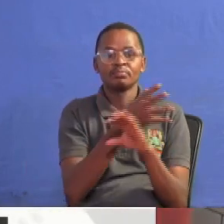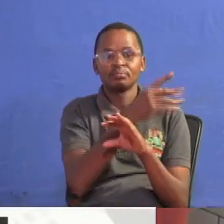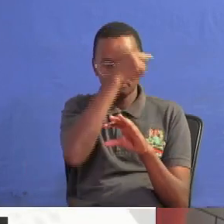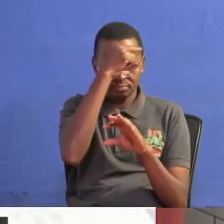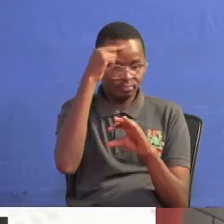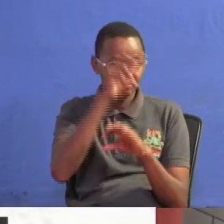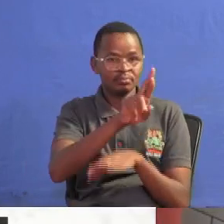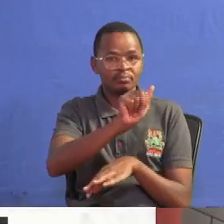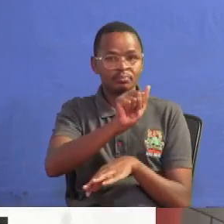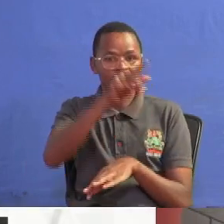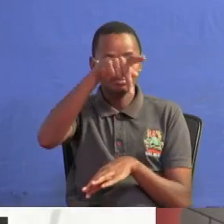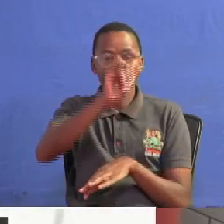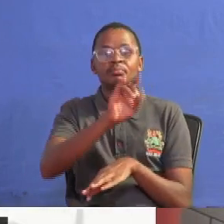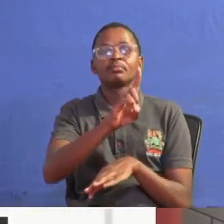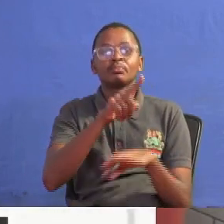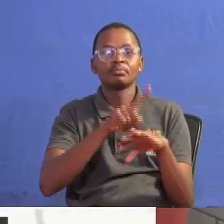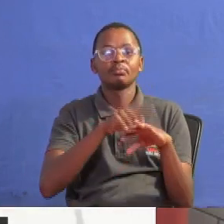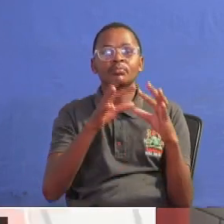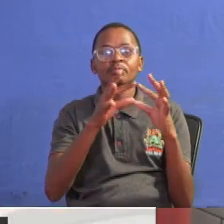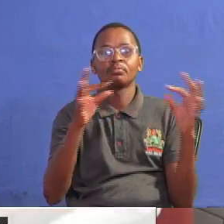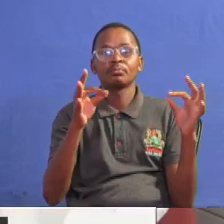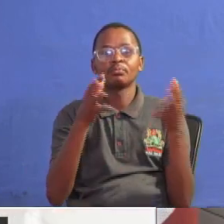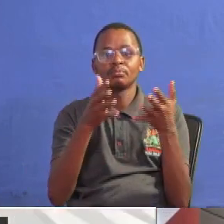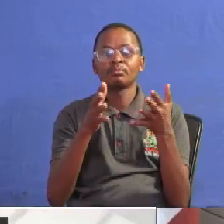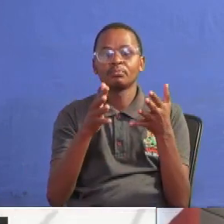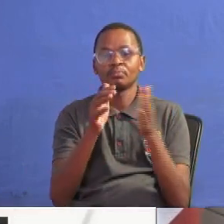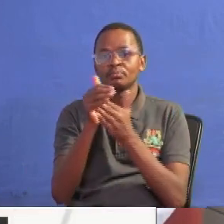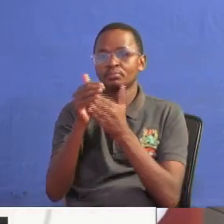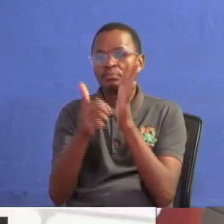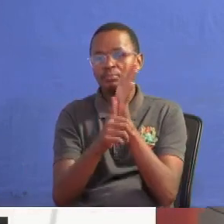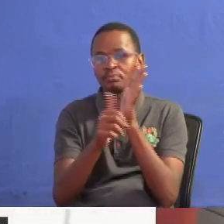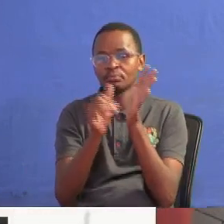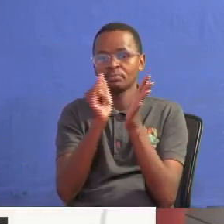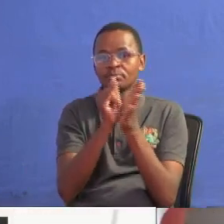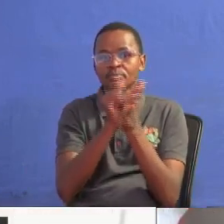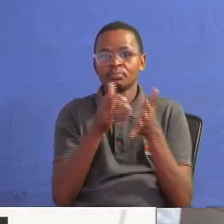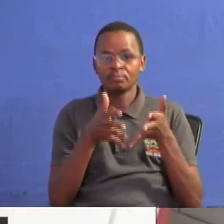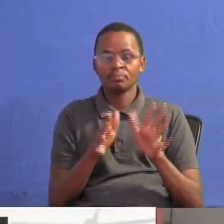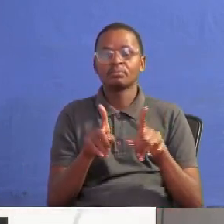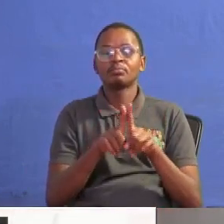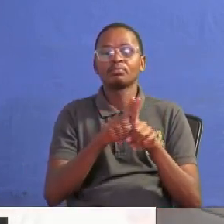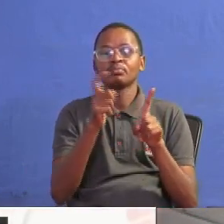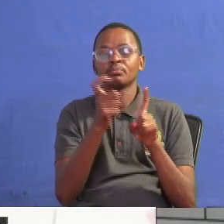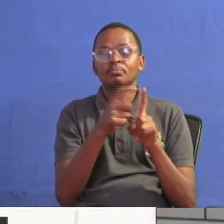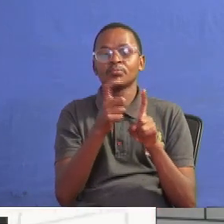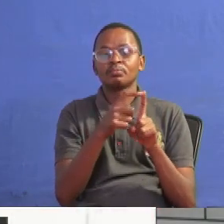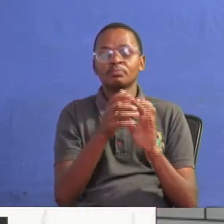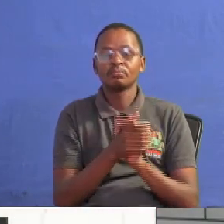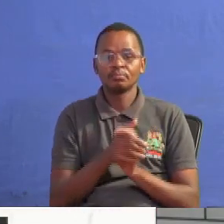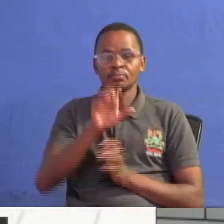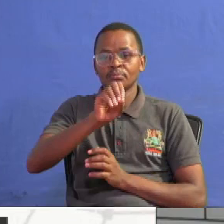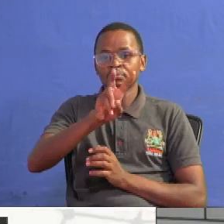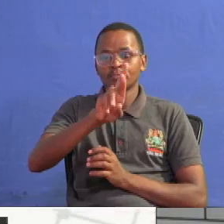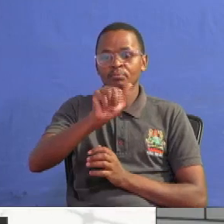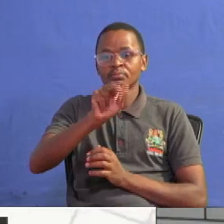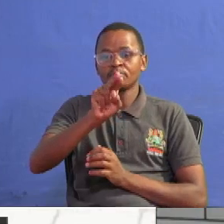to the rapid growth of the cyst for a period of time. This might lead to problems with conceiving and pelvic pains. An ovarian